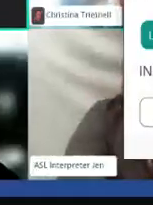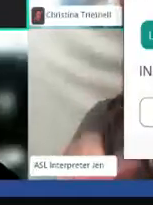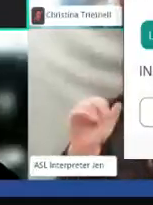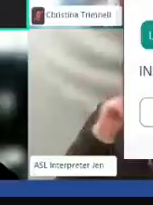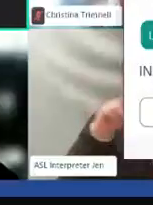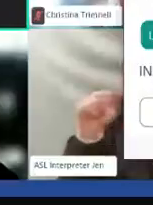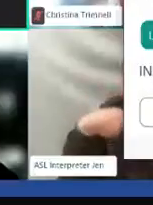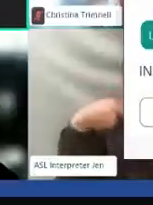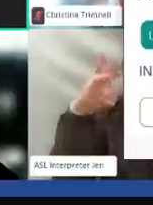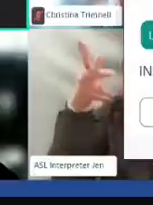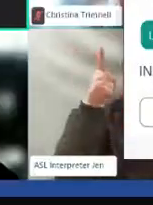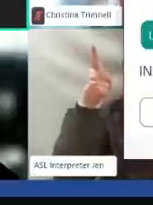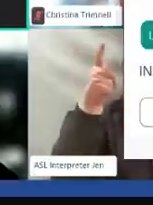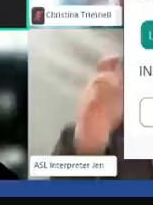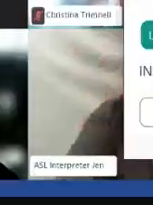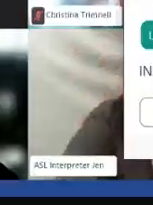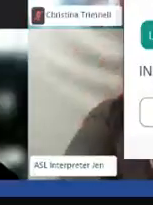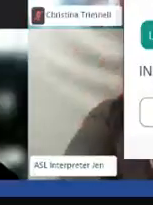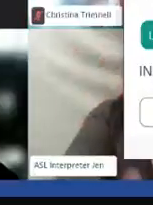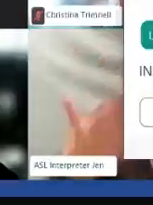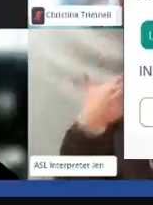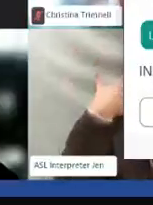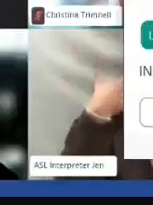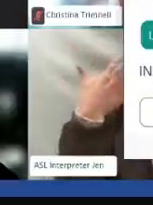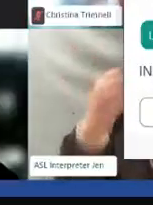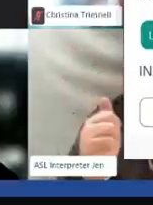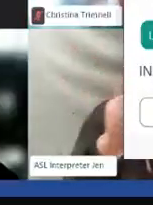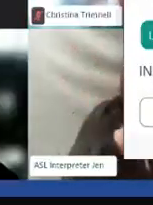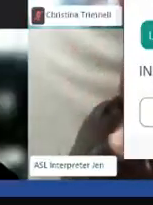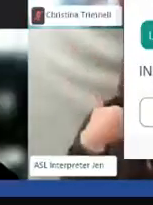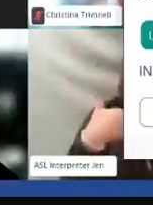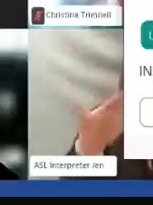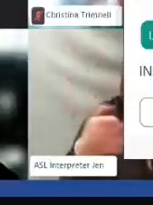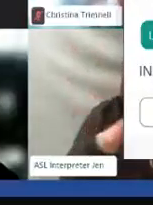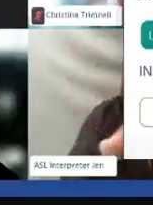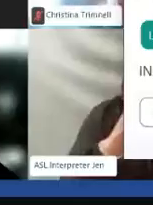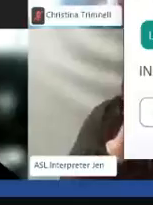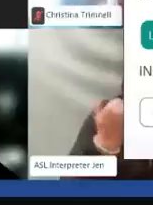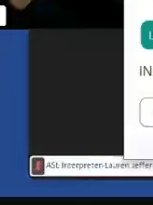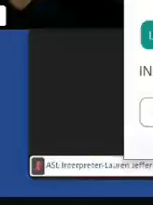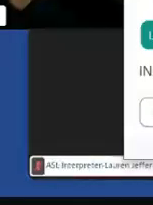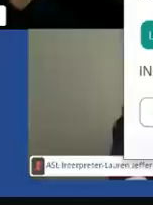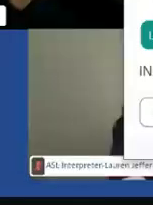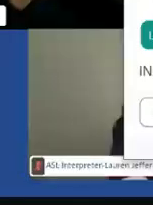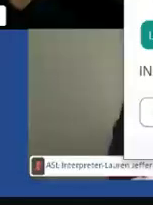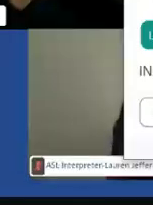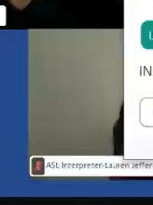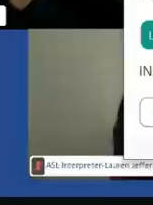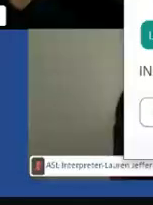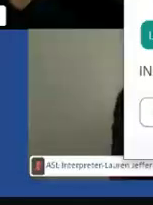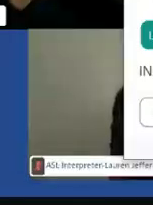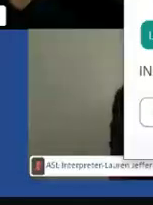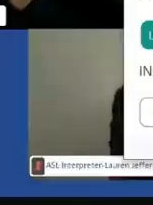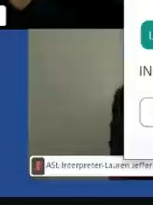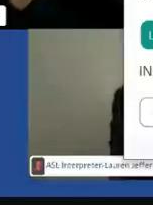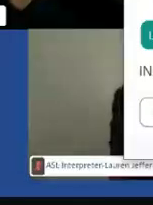This is Anna. I second. Thank you. All right, we have a motion to adjourn the meeting at this time and